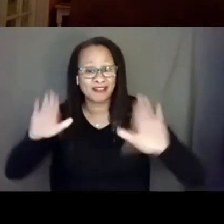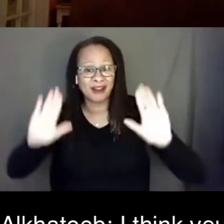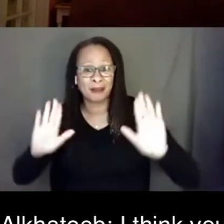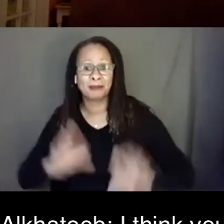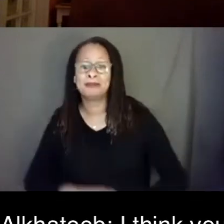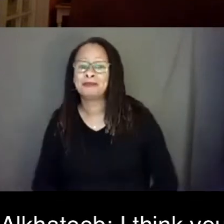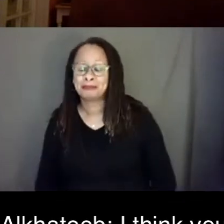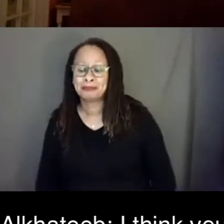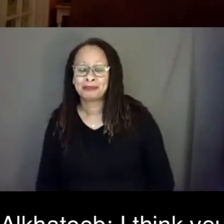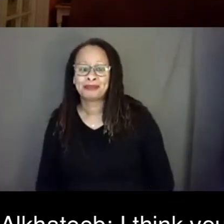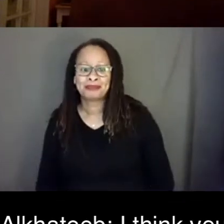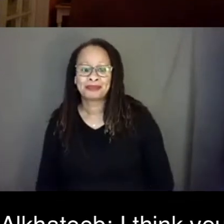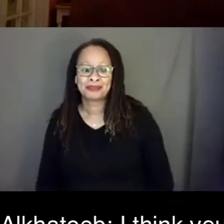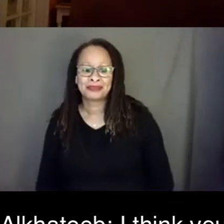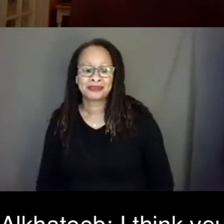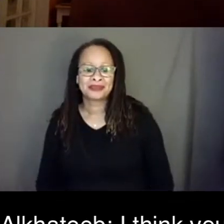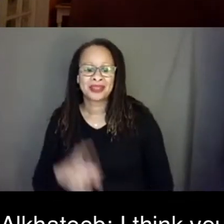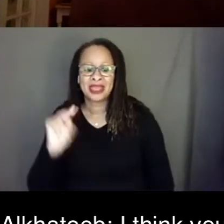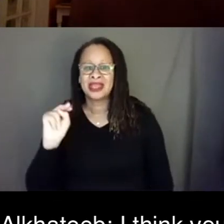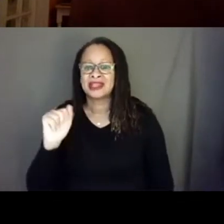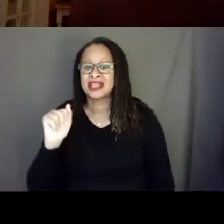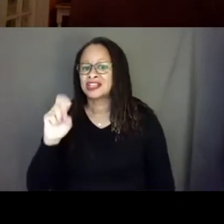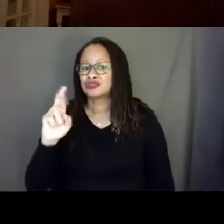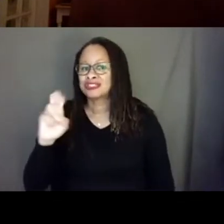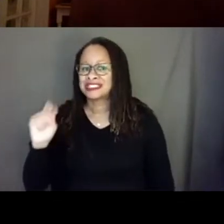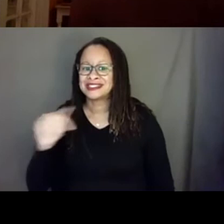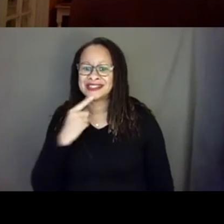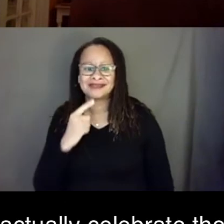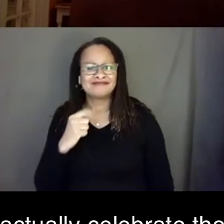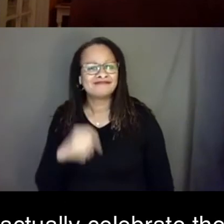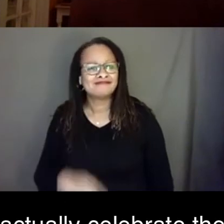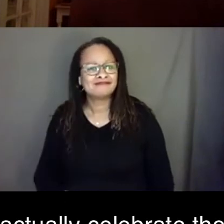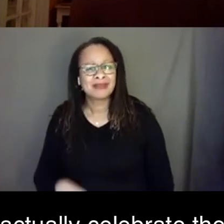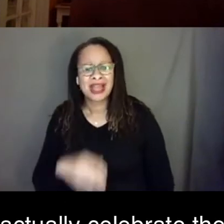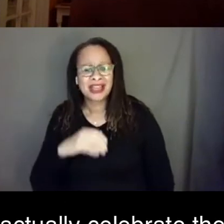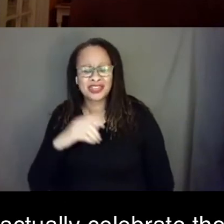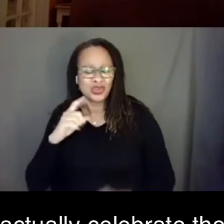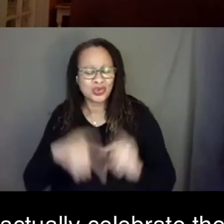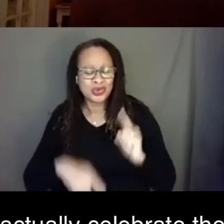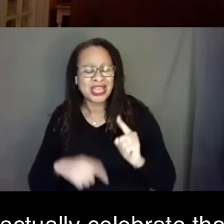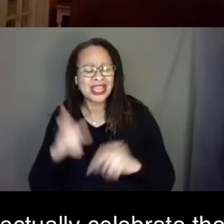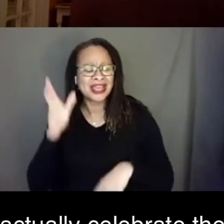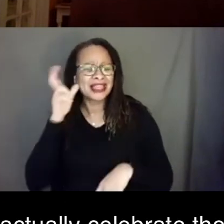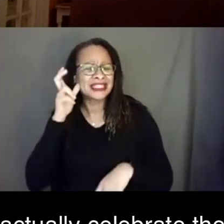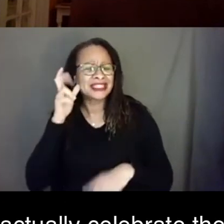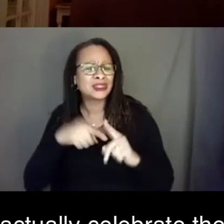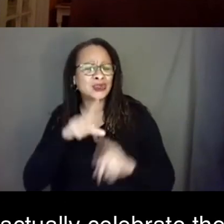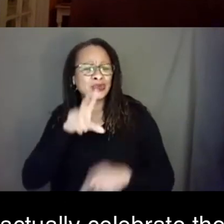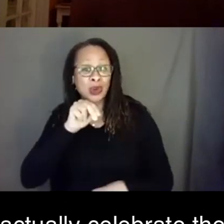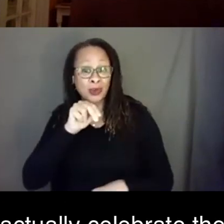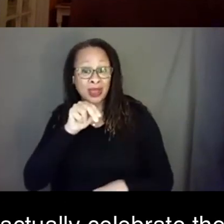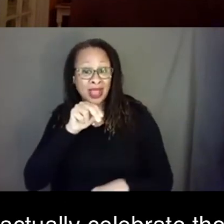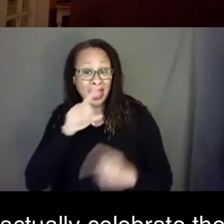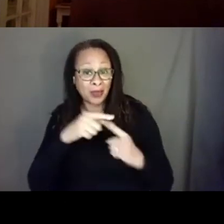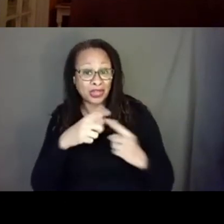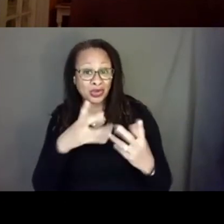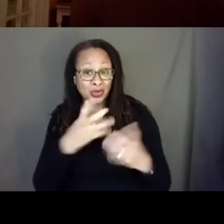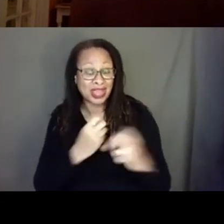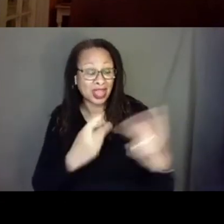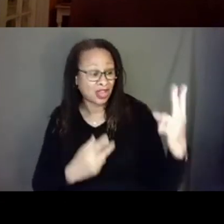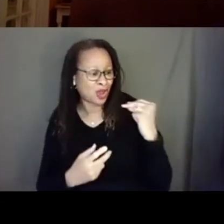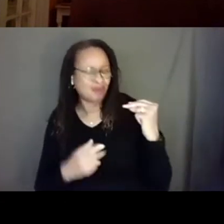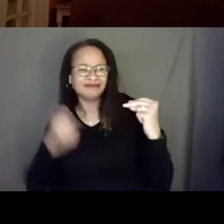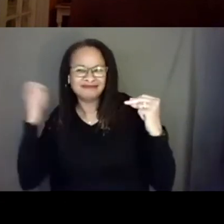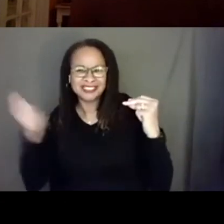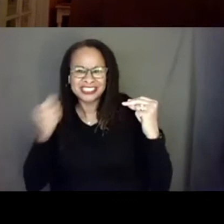I think you just can't listen to no. And you have to actually celebrate the no's, because every time you hear a no,